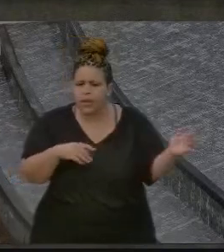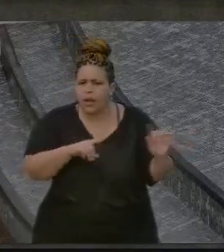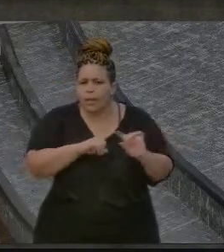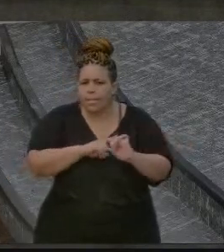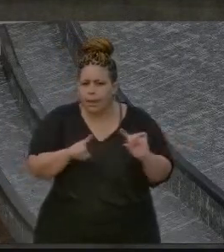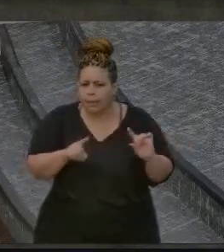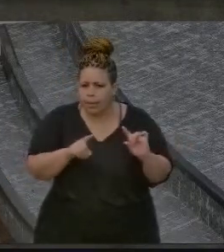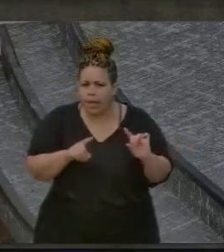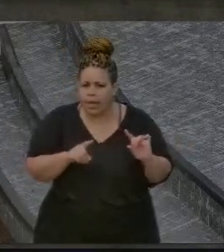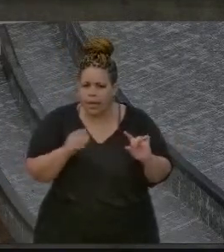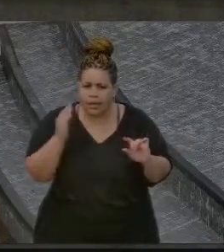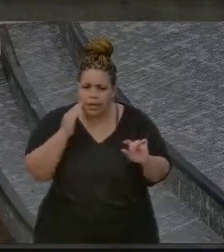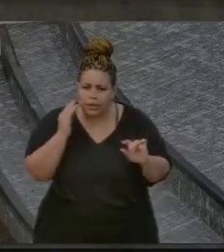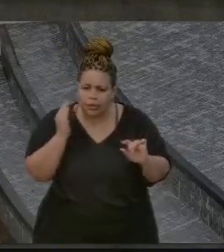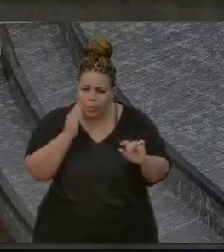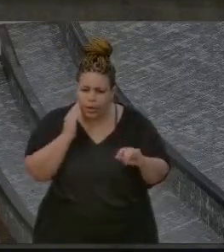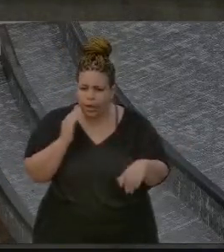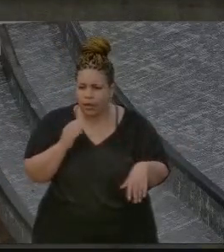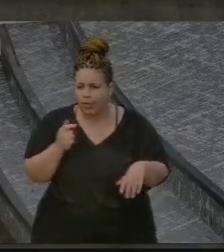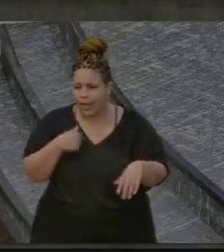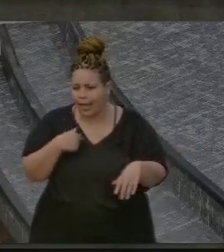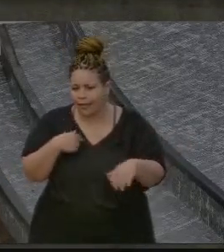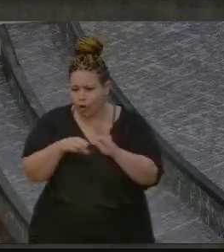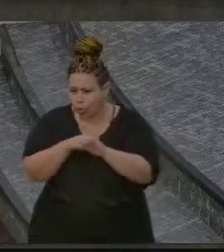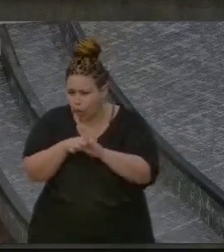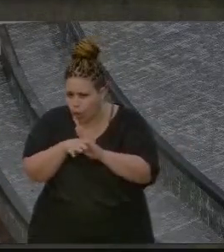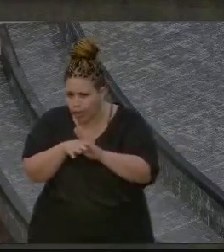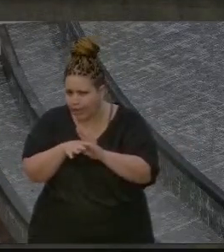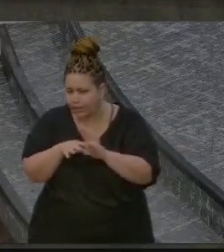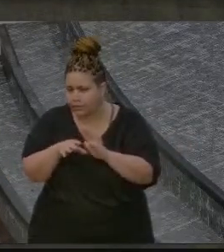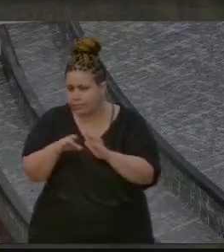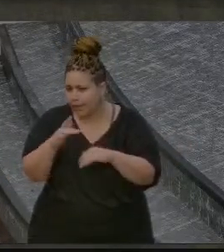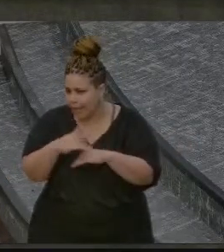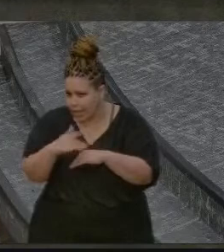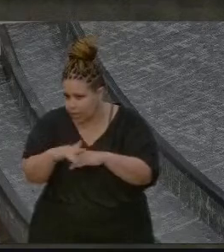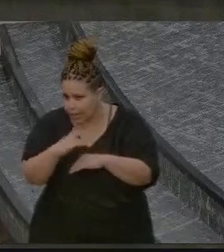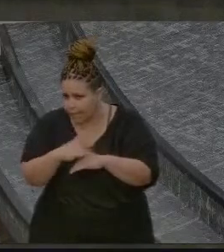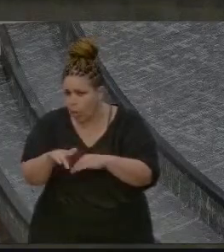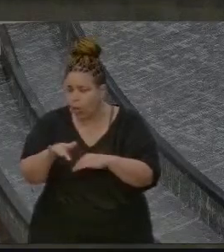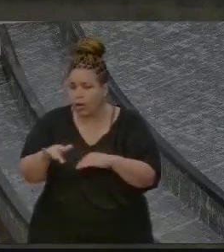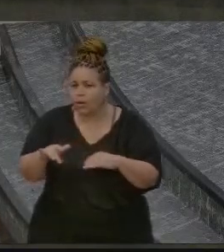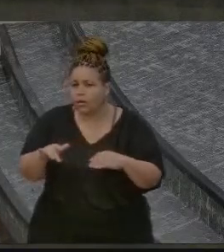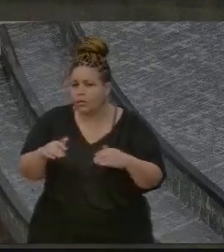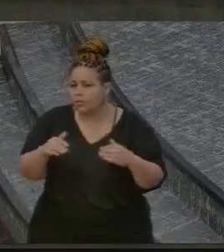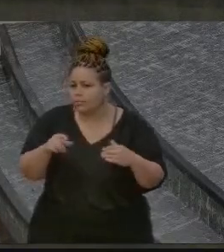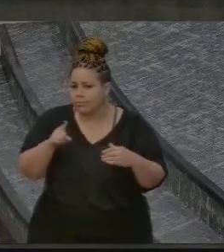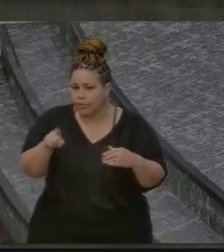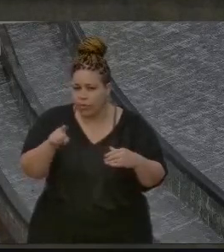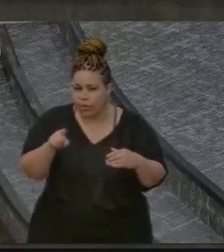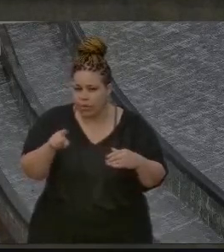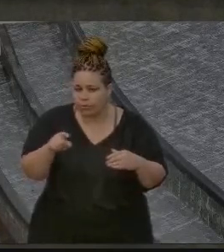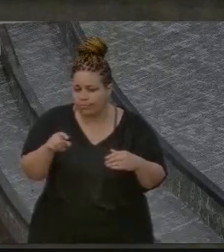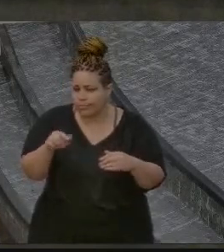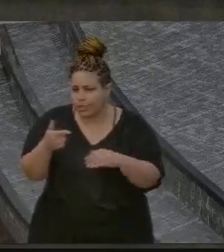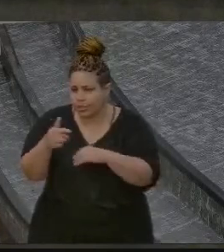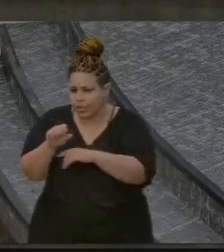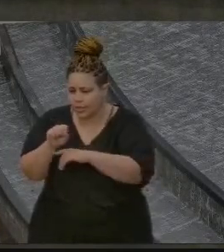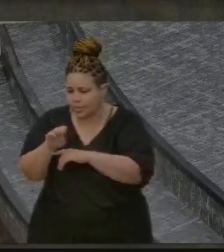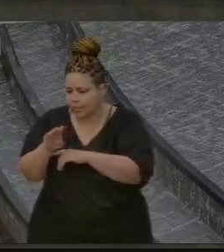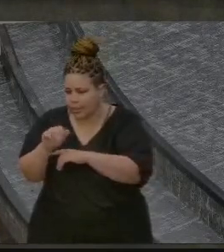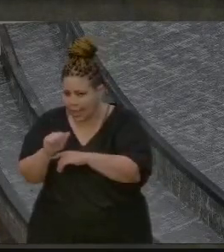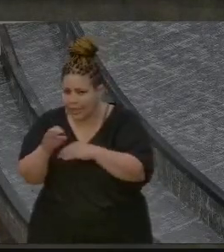recording is available. So it would be very worthwhile to listen to how GSBA explained this to